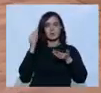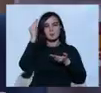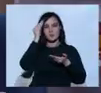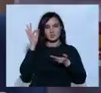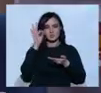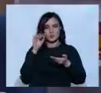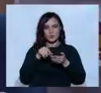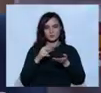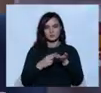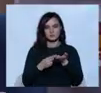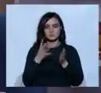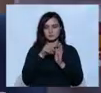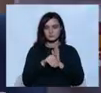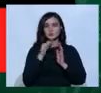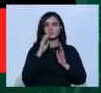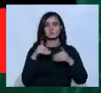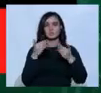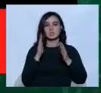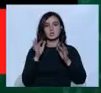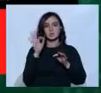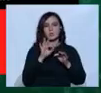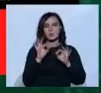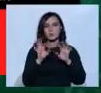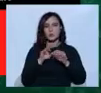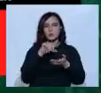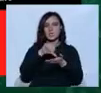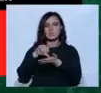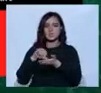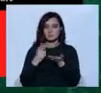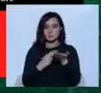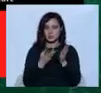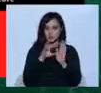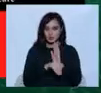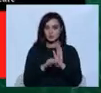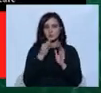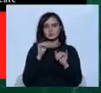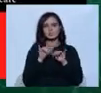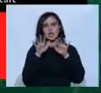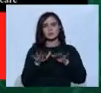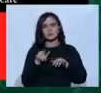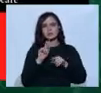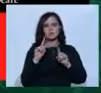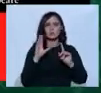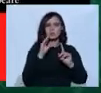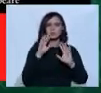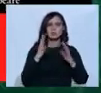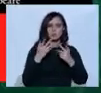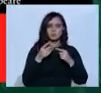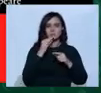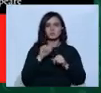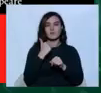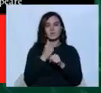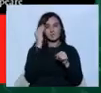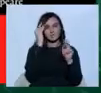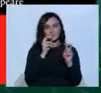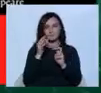we'll really explore the characters, the setting, and some main themes before we conclude by reviewing what we discussed